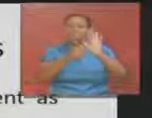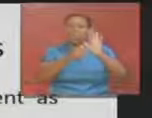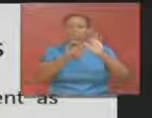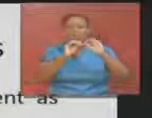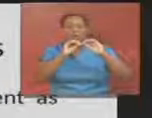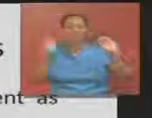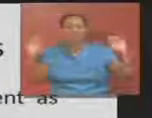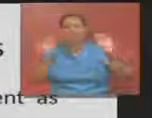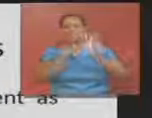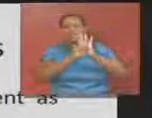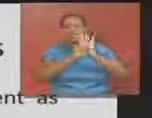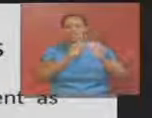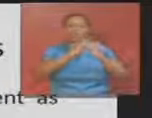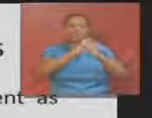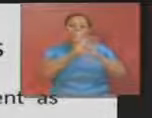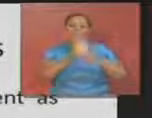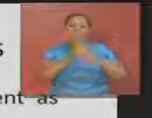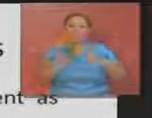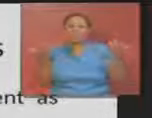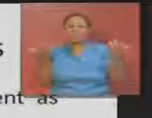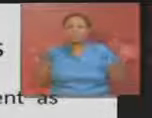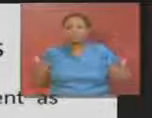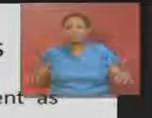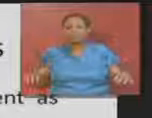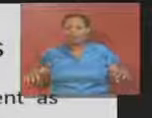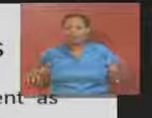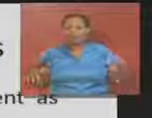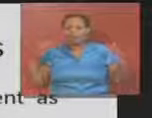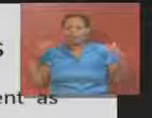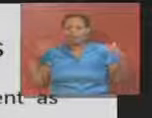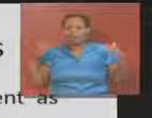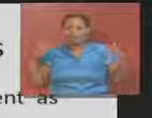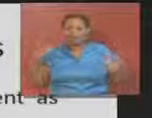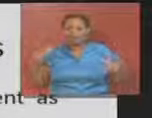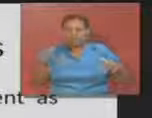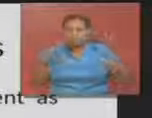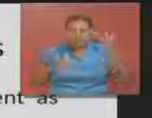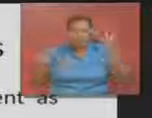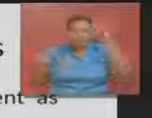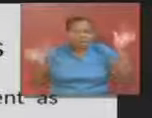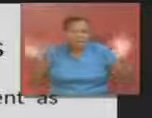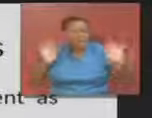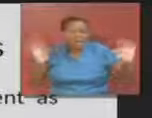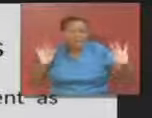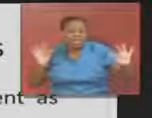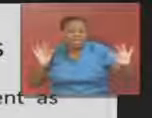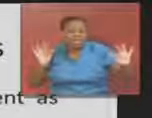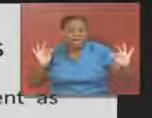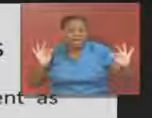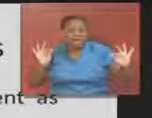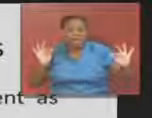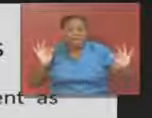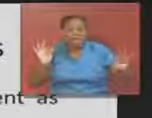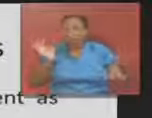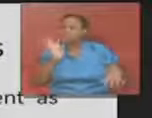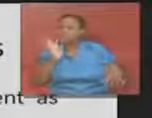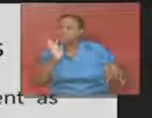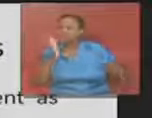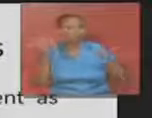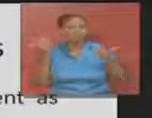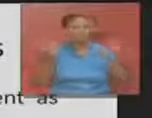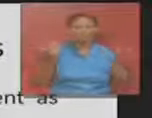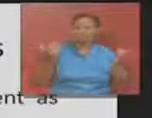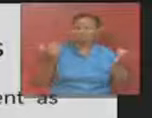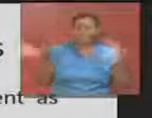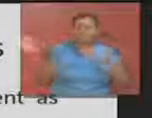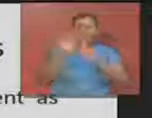people who have not yet shown, who are infected but have not yet shown any signs or symptoms of COVID-19. Hence